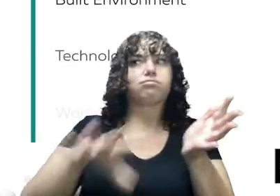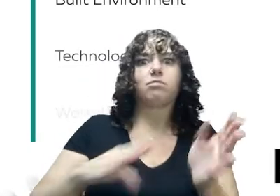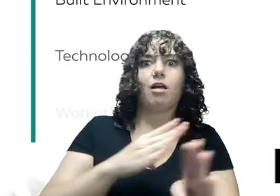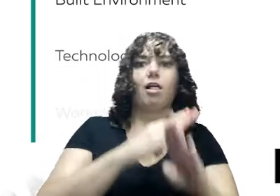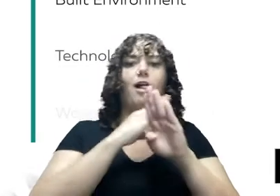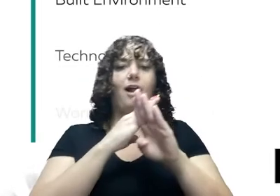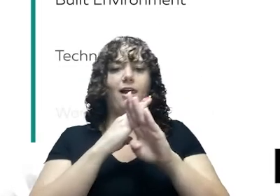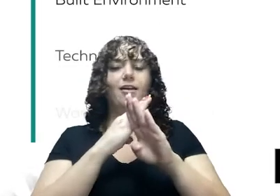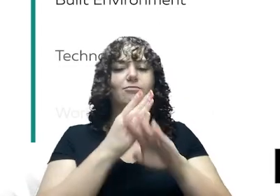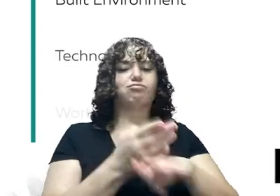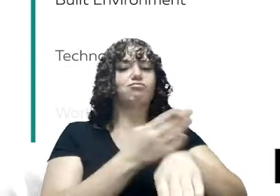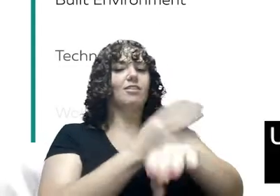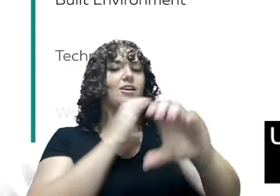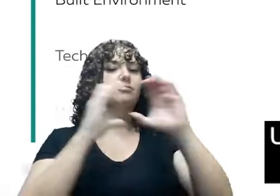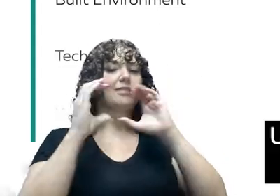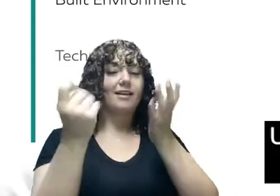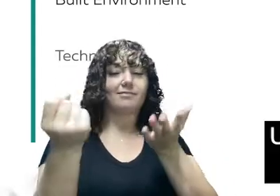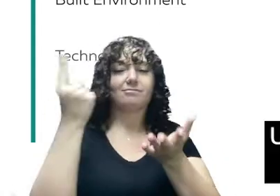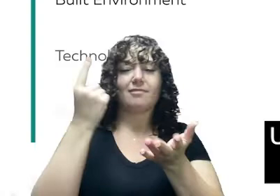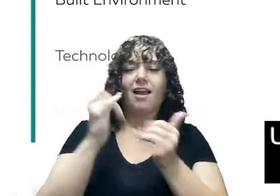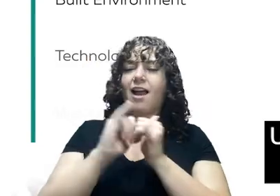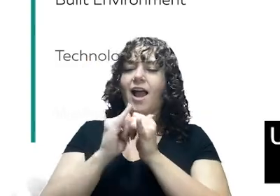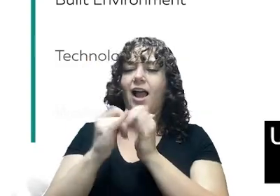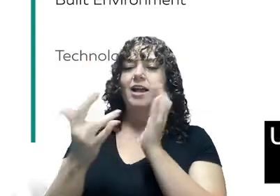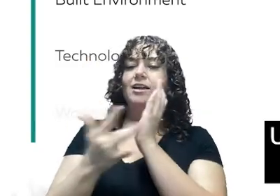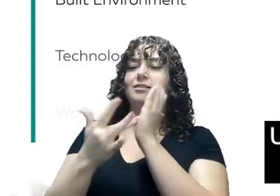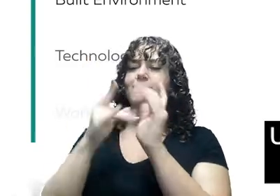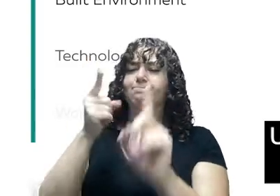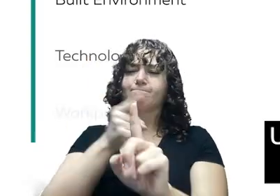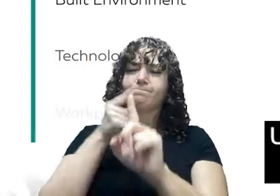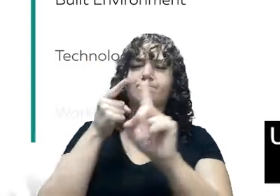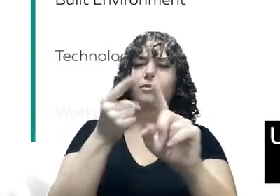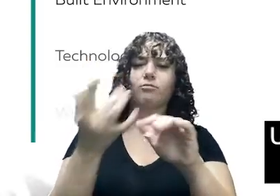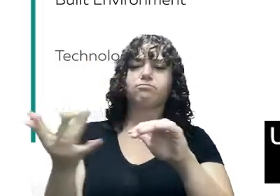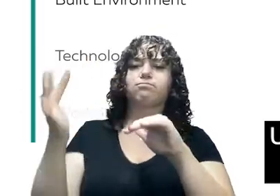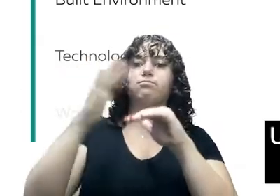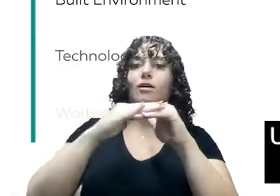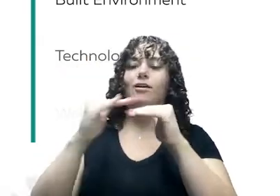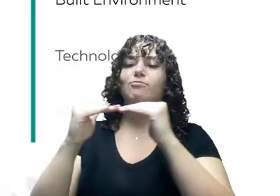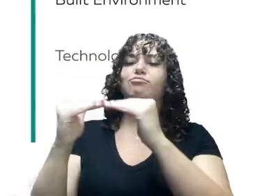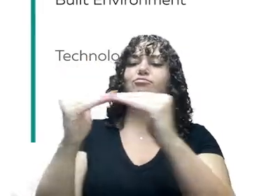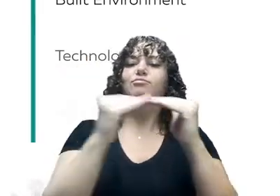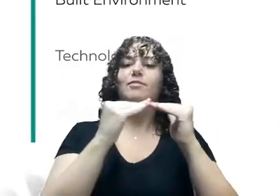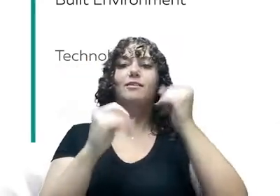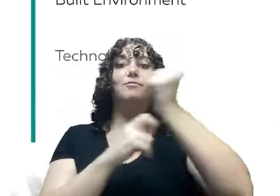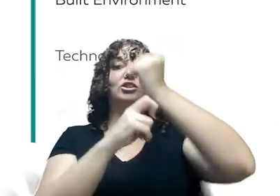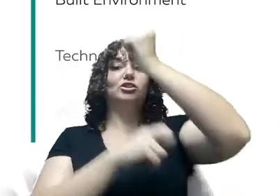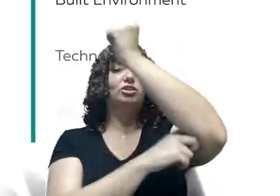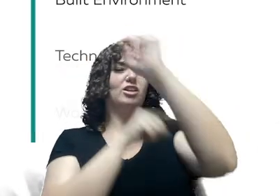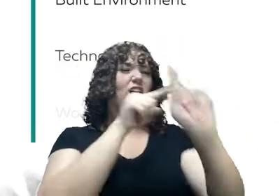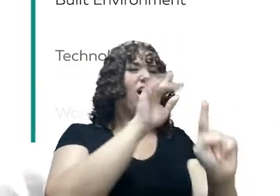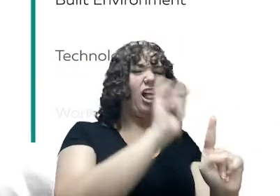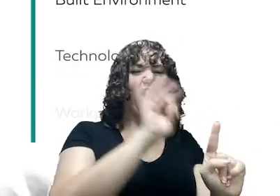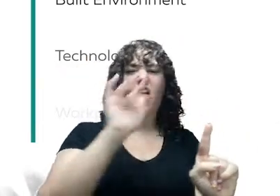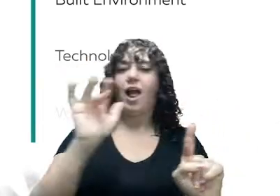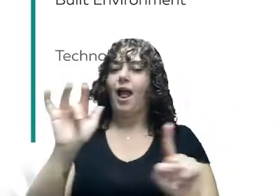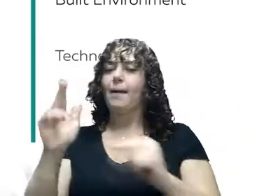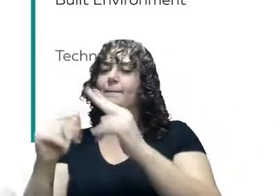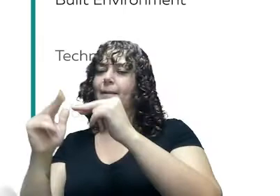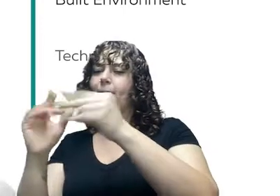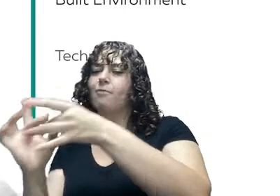and improve communication. Understanding how technology can address equity by bridging the gap to a more inclusive